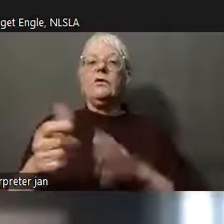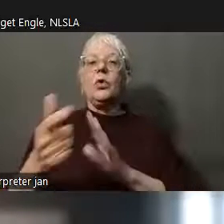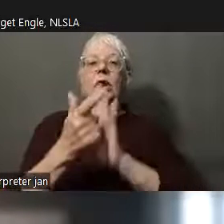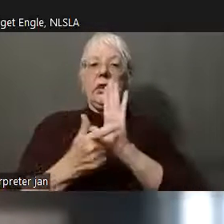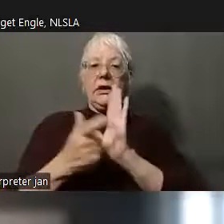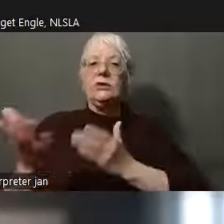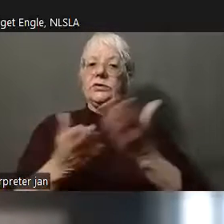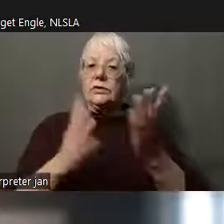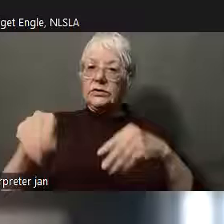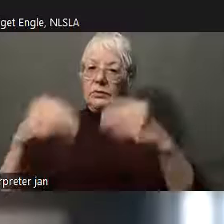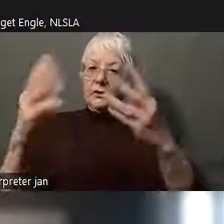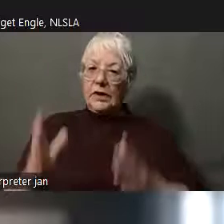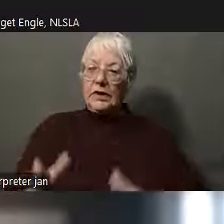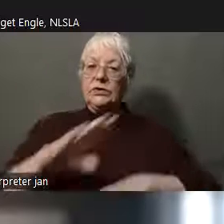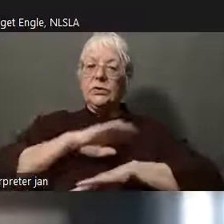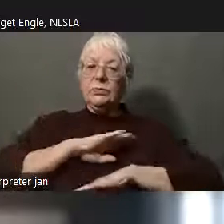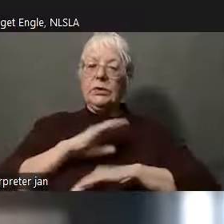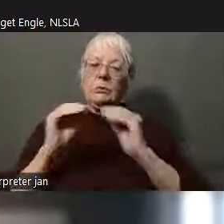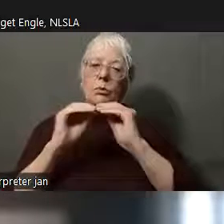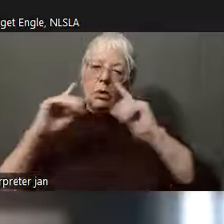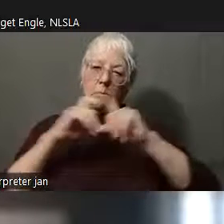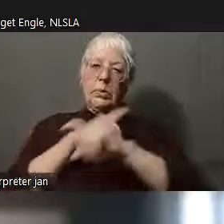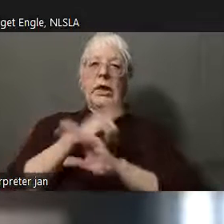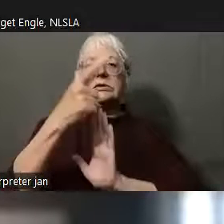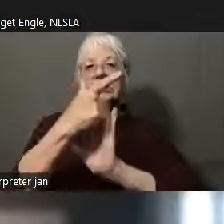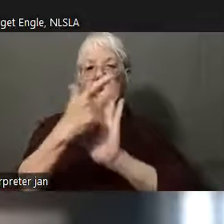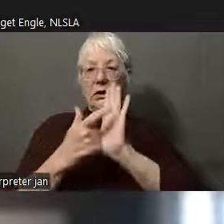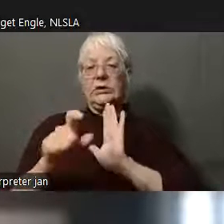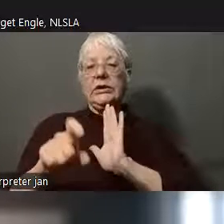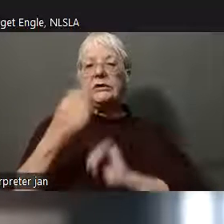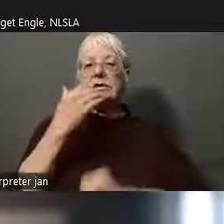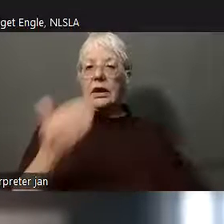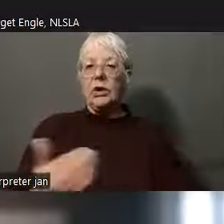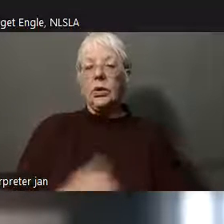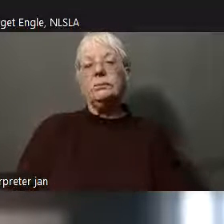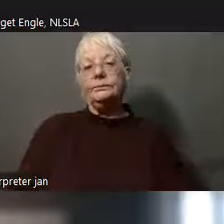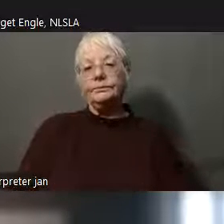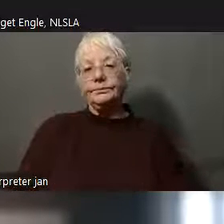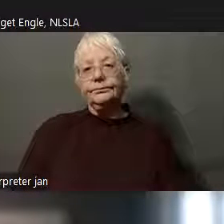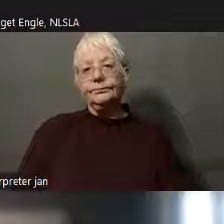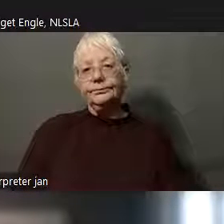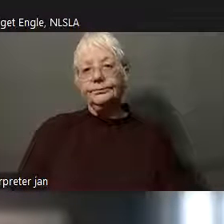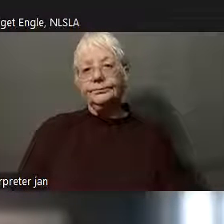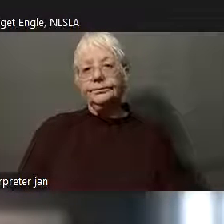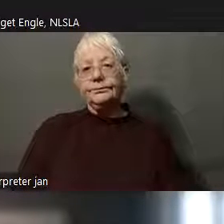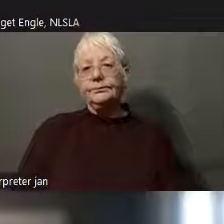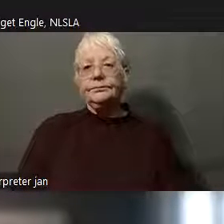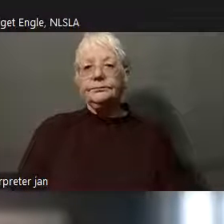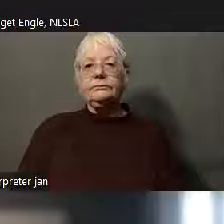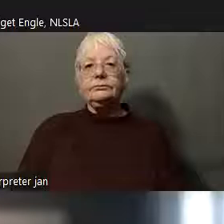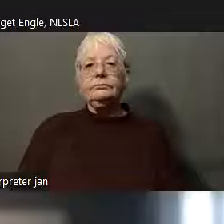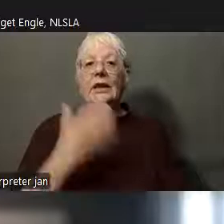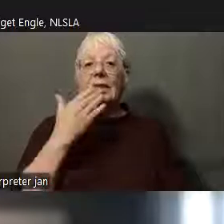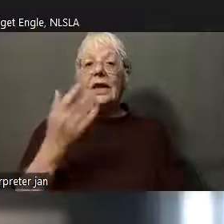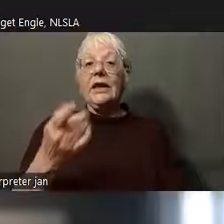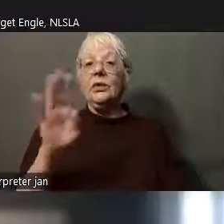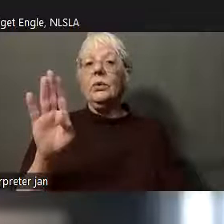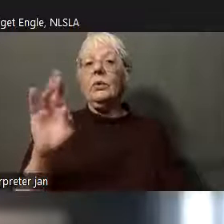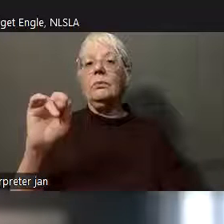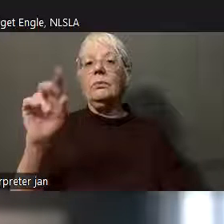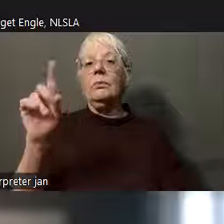to be able to meet these more complex legal needs. Thank you. Thank you, Bridget.